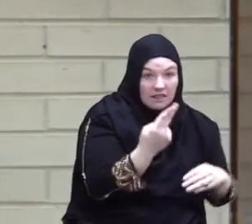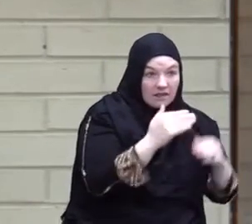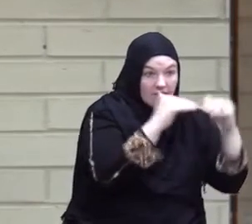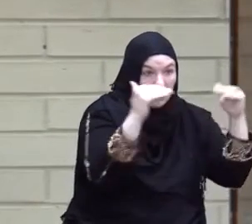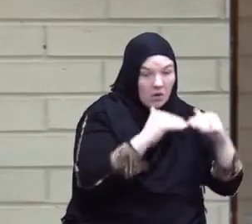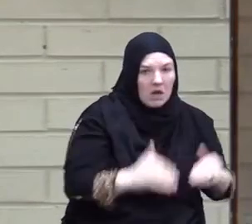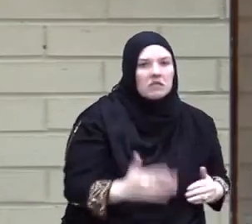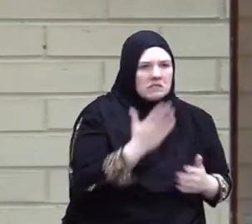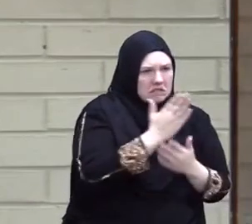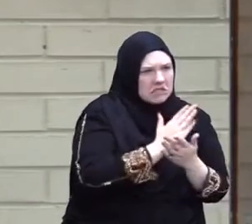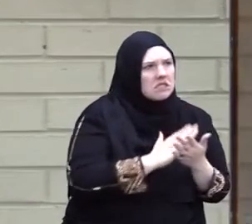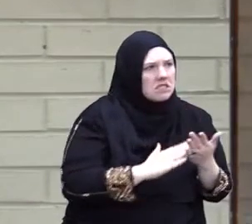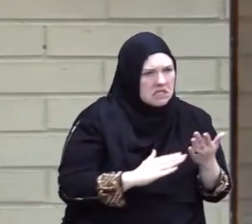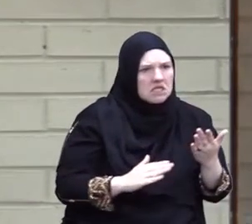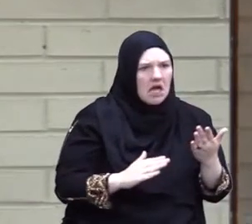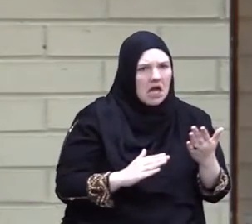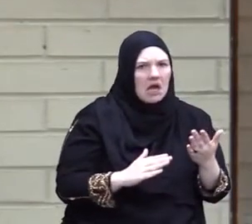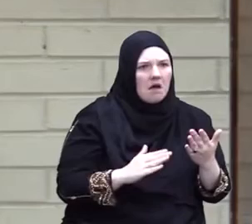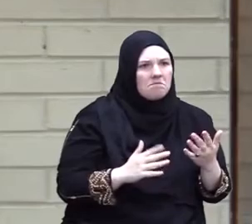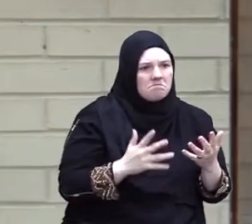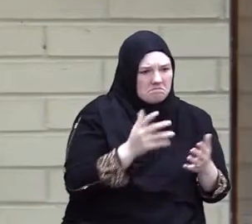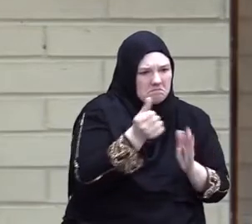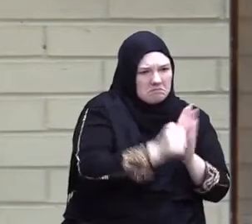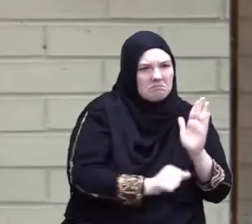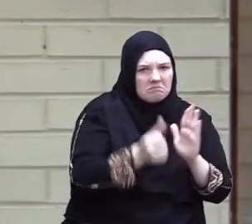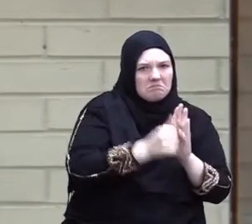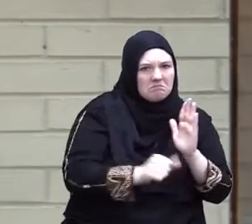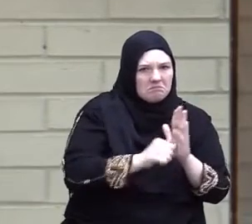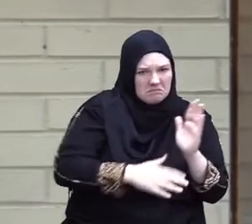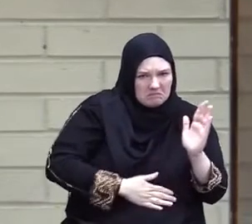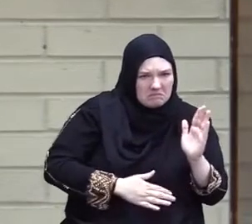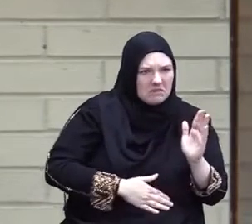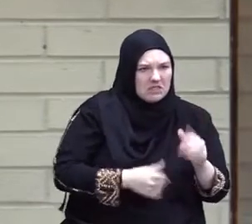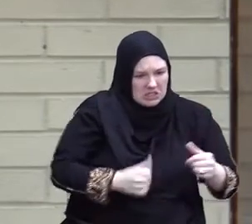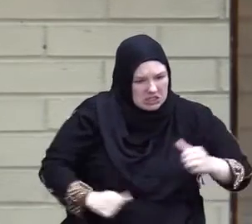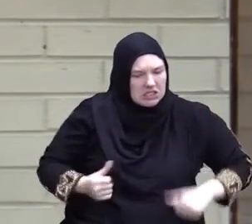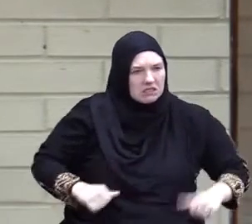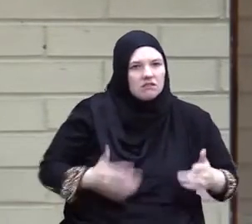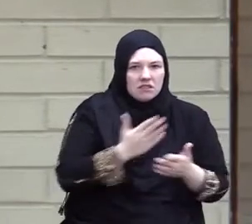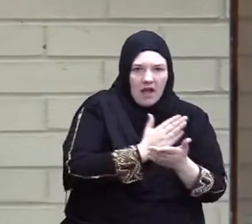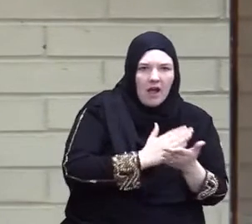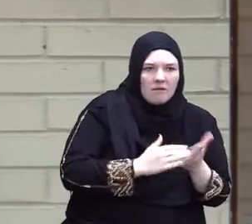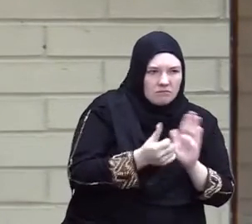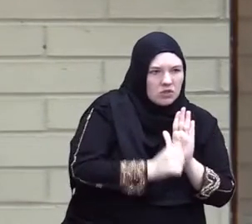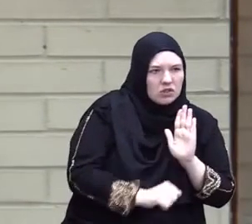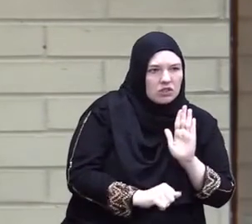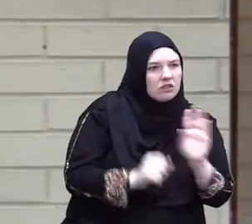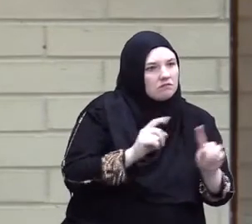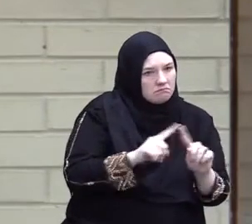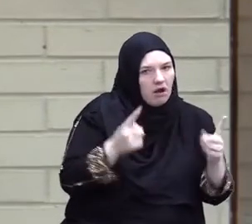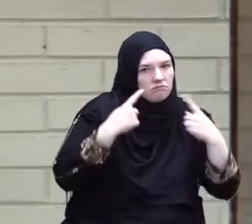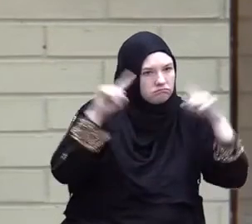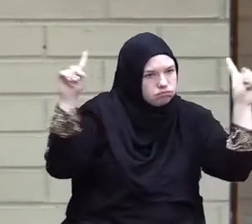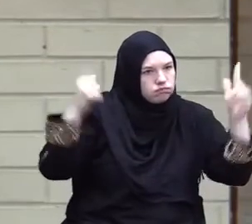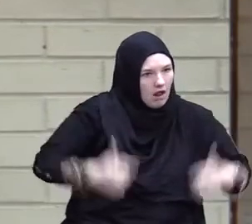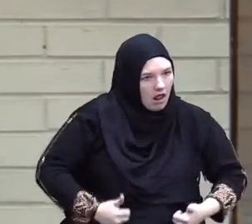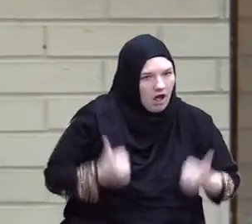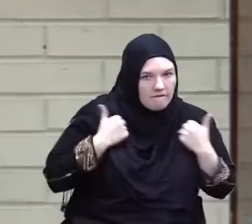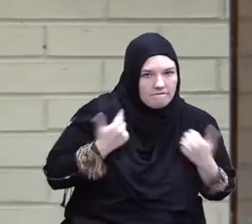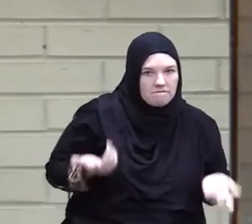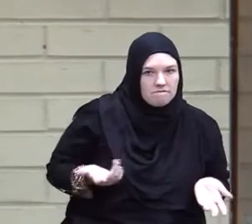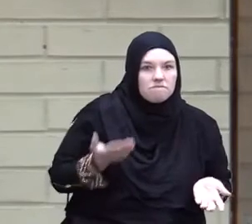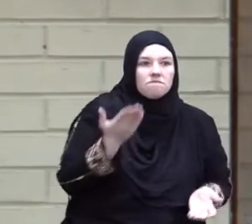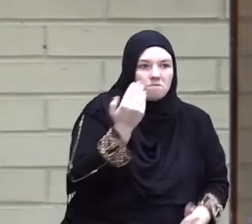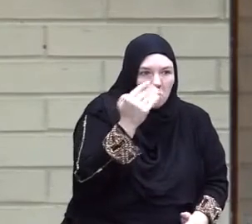She had some minor or major surgeries into the stomach with cuts and bruises and stuff, but she made it. Did